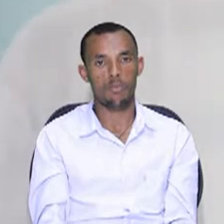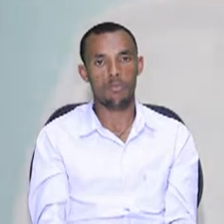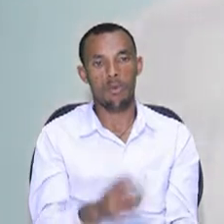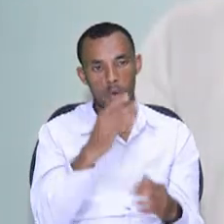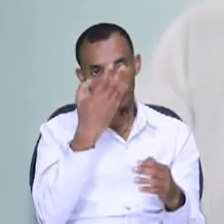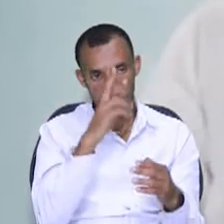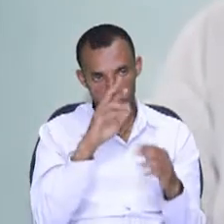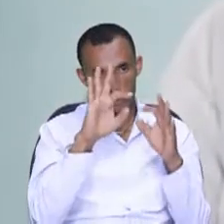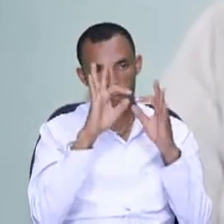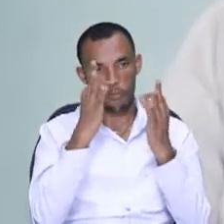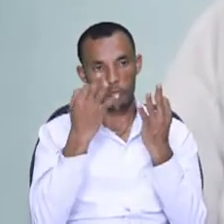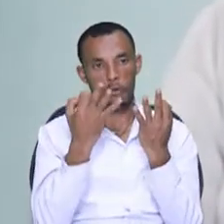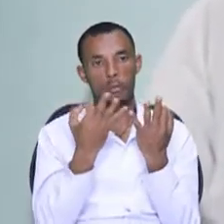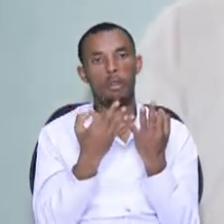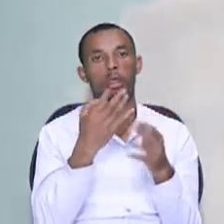family name.